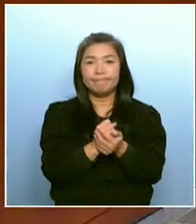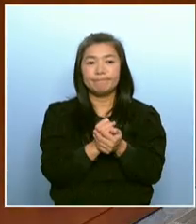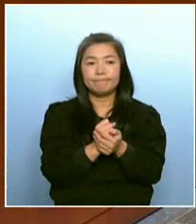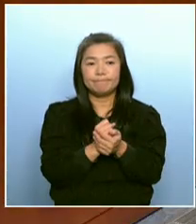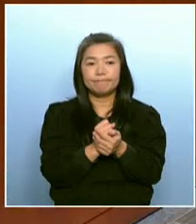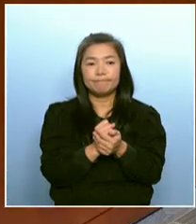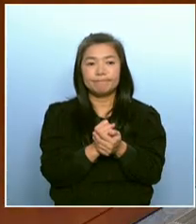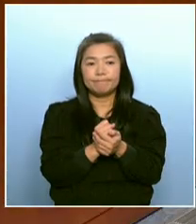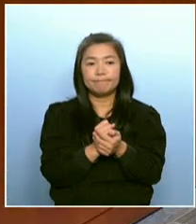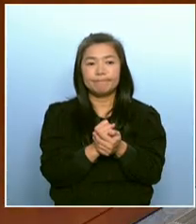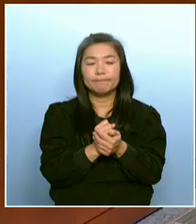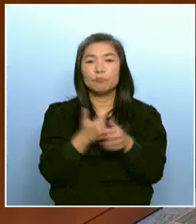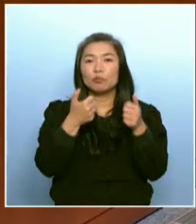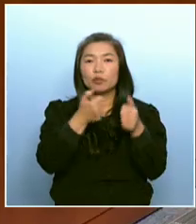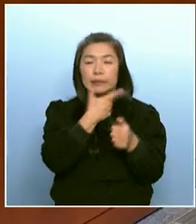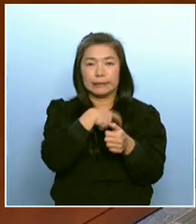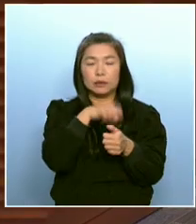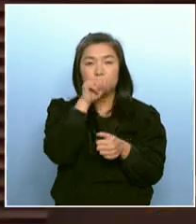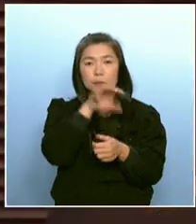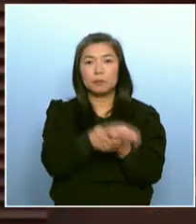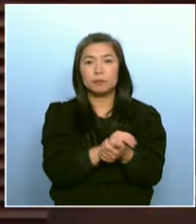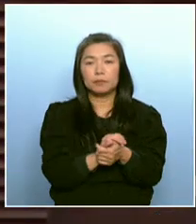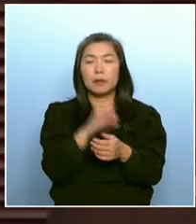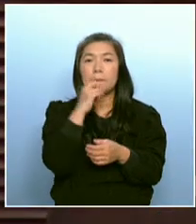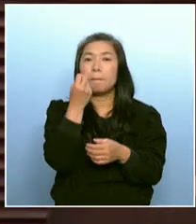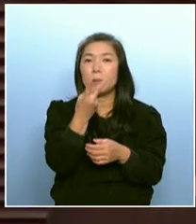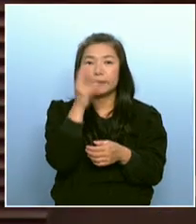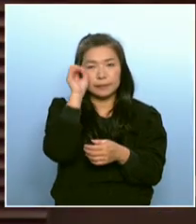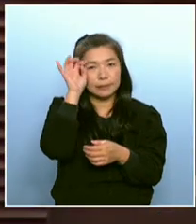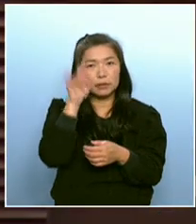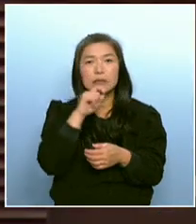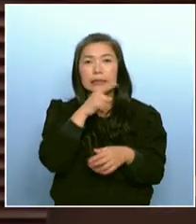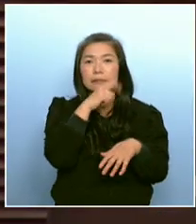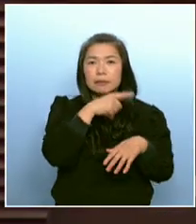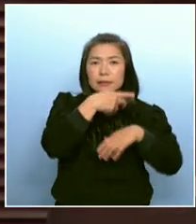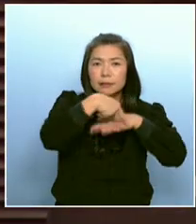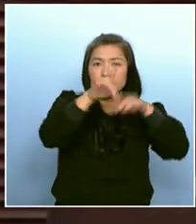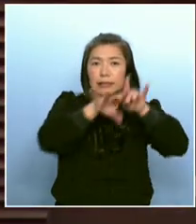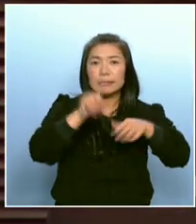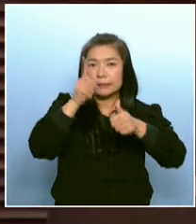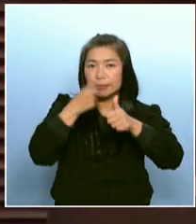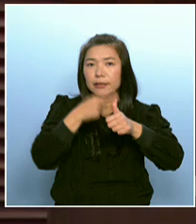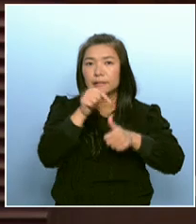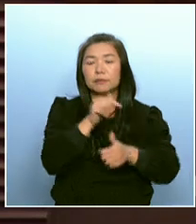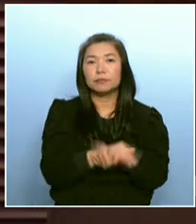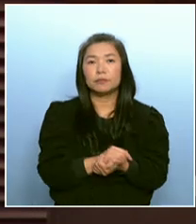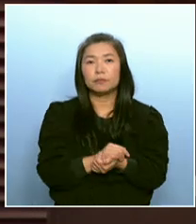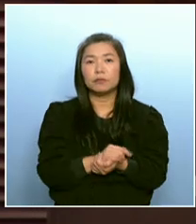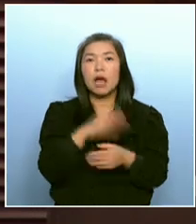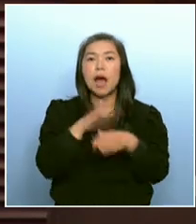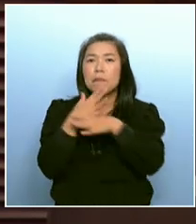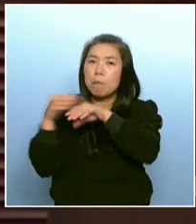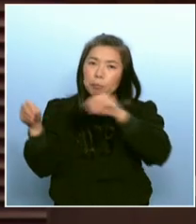is willing to adopt this kind of mixed service model. Undersecretary, I thank the member for the comments.